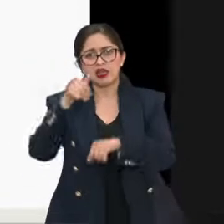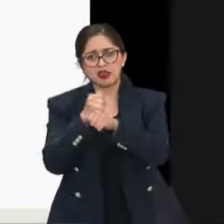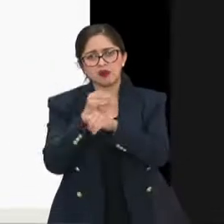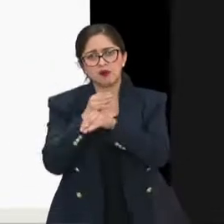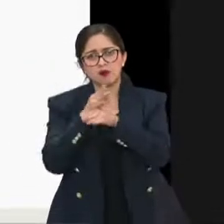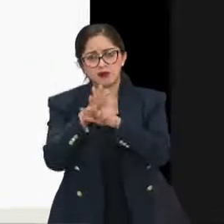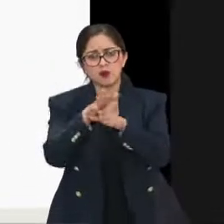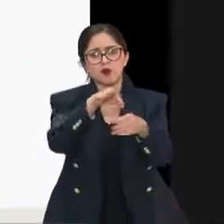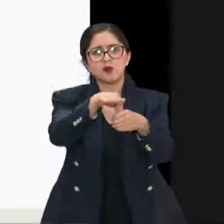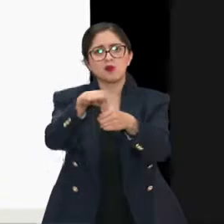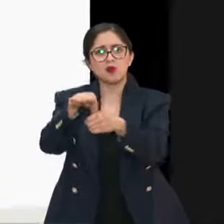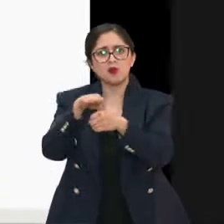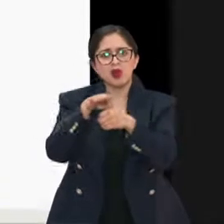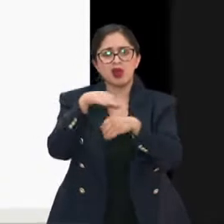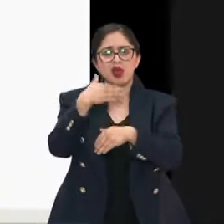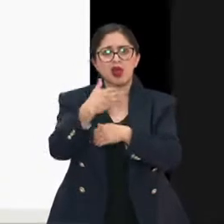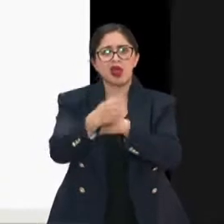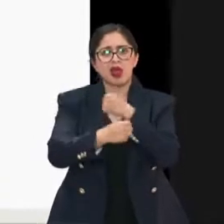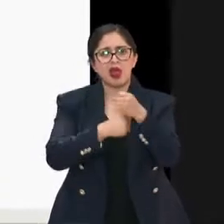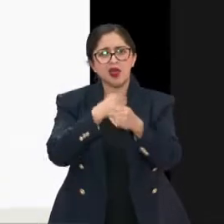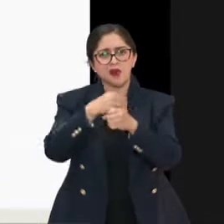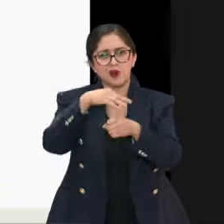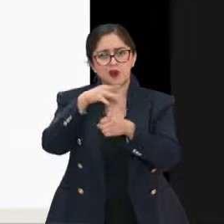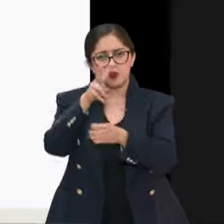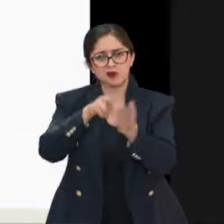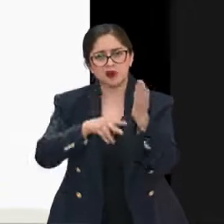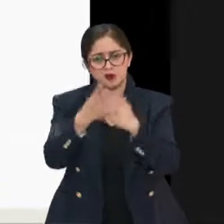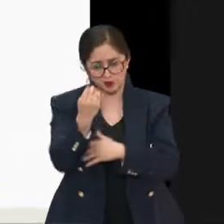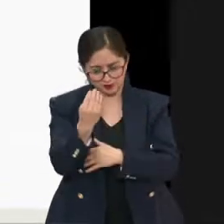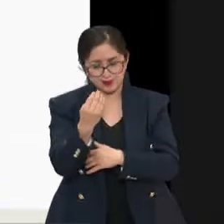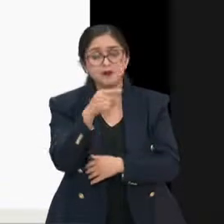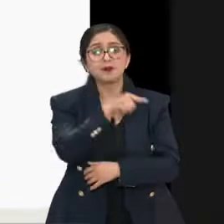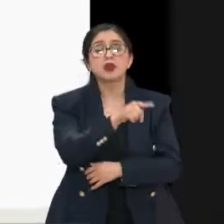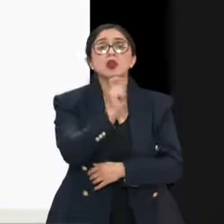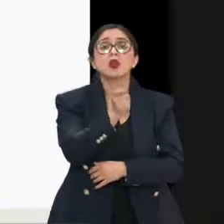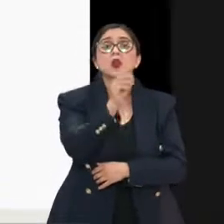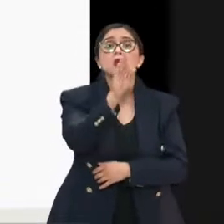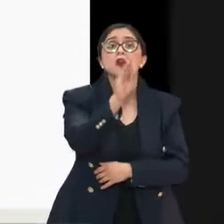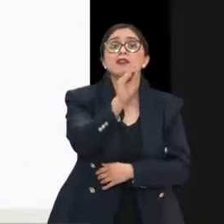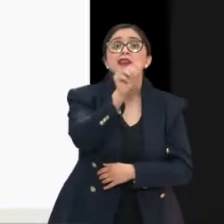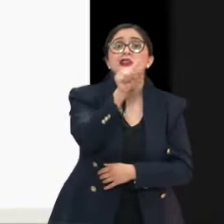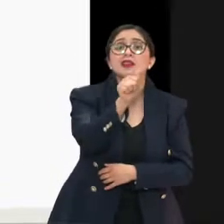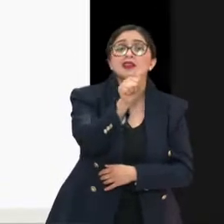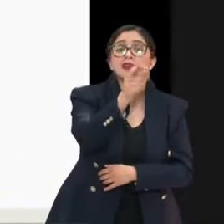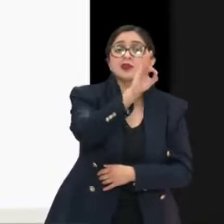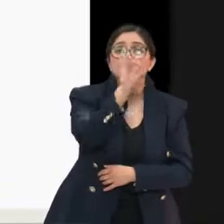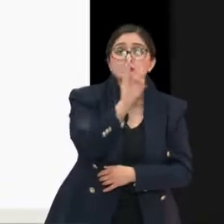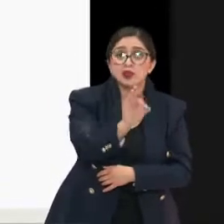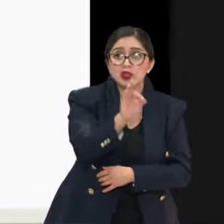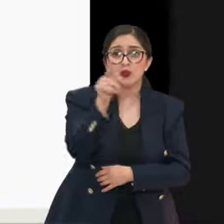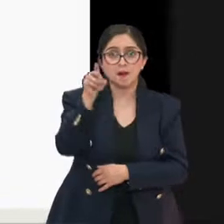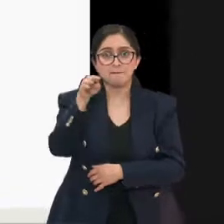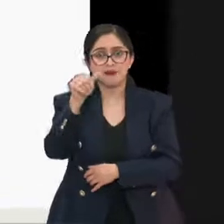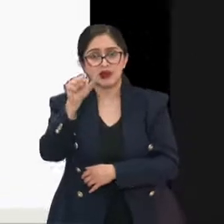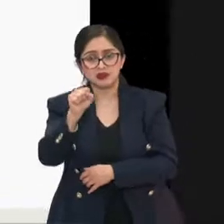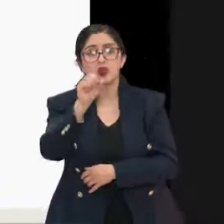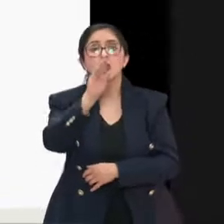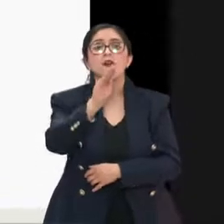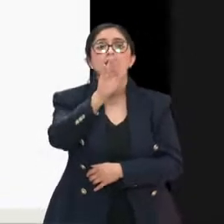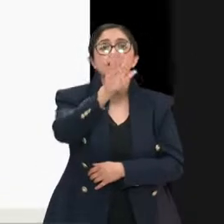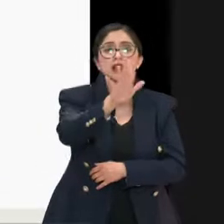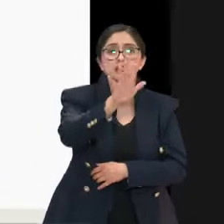ethnicity row besides the vote in 2019. So look at this. In Aroma